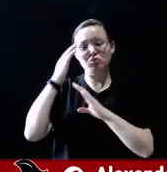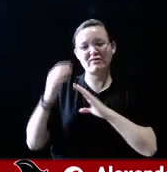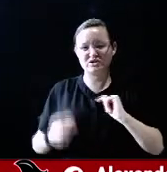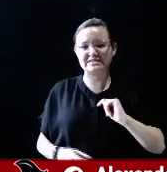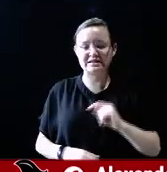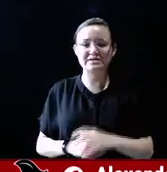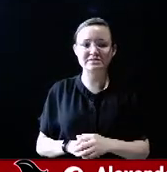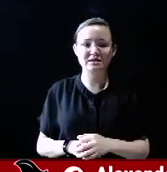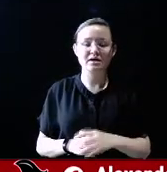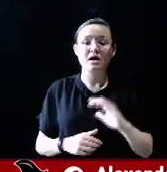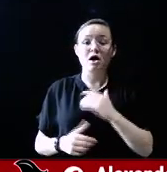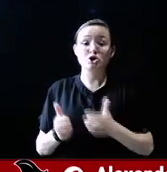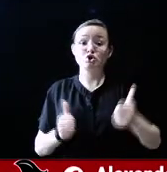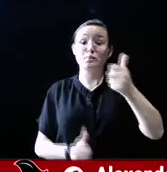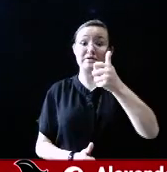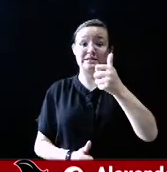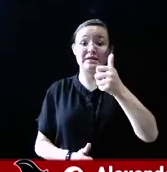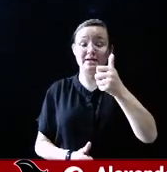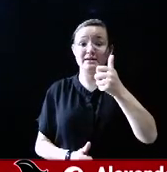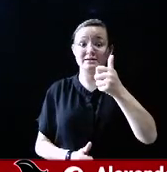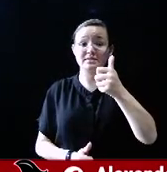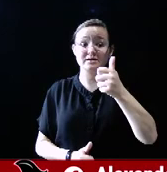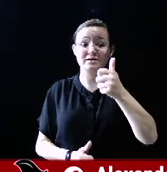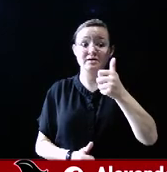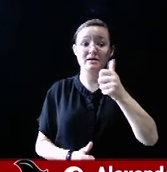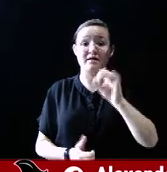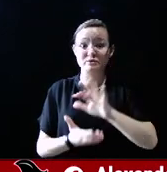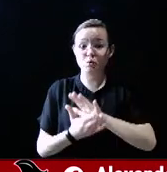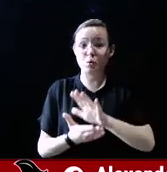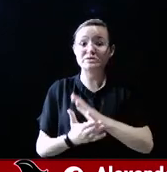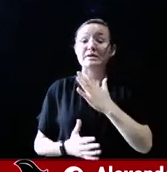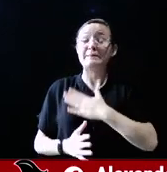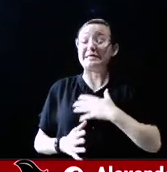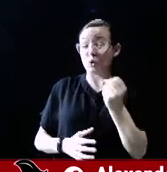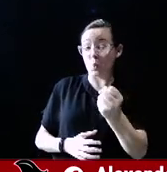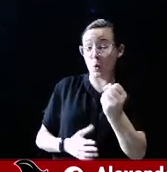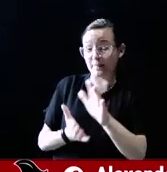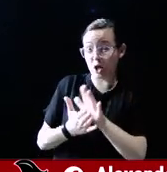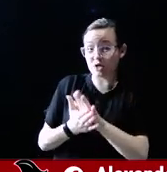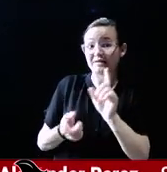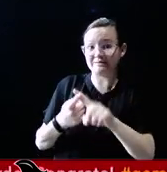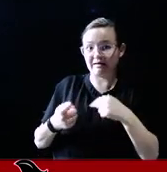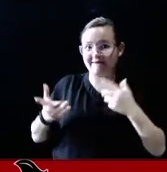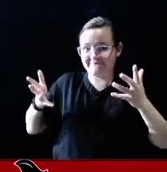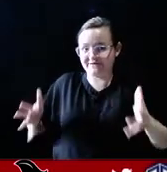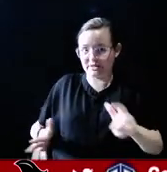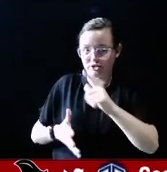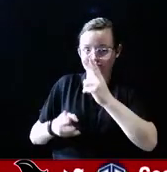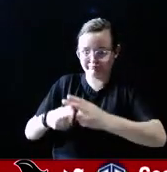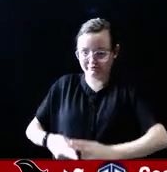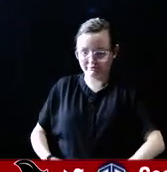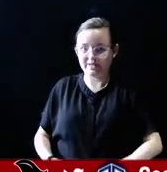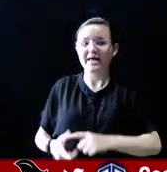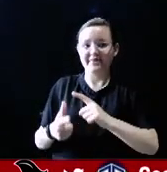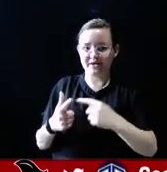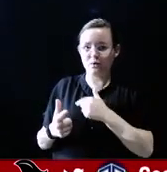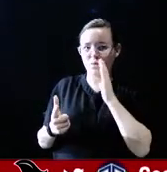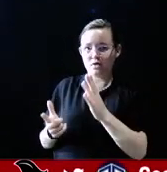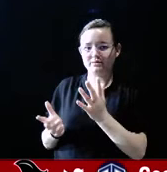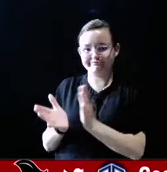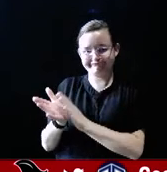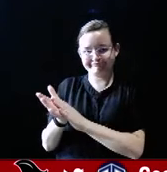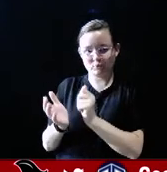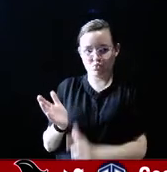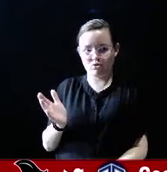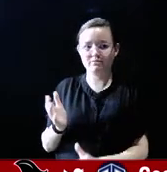Trustees and our Superintendent of Schools. Please hold your applause until I've introduced all the individuals, and then we will recognize them